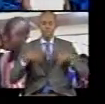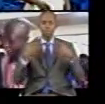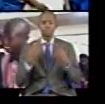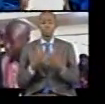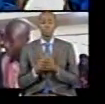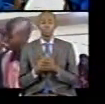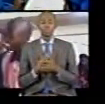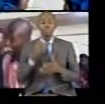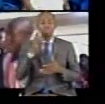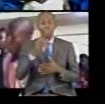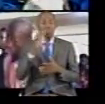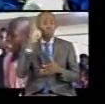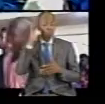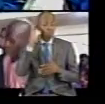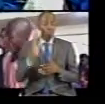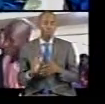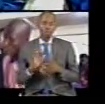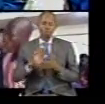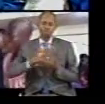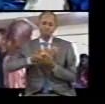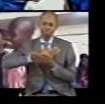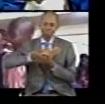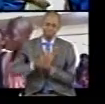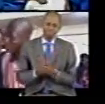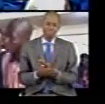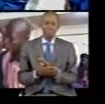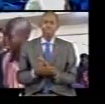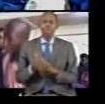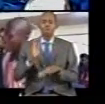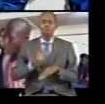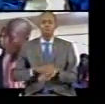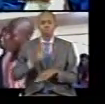You will tread upon the enemy.